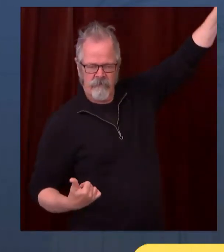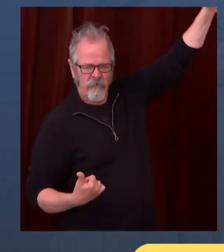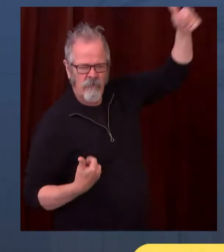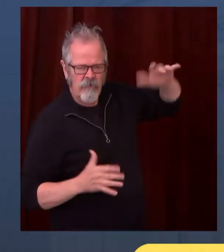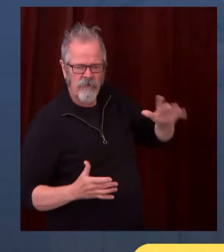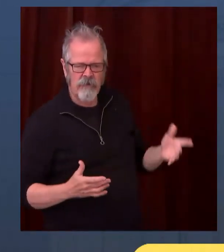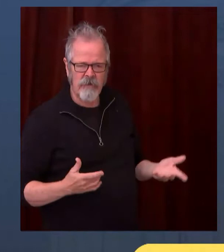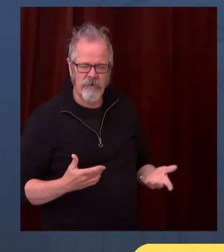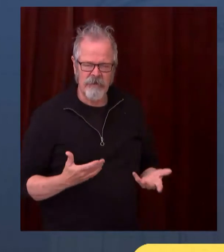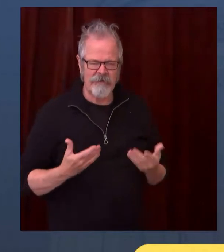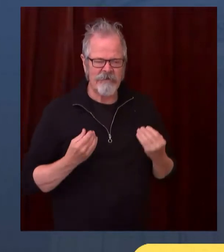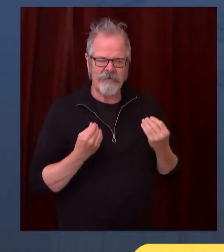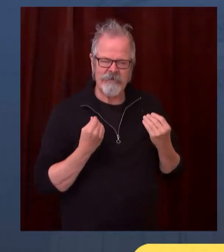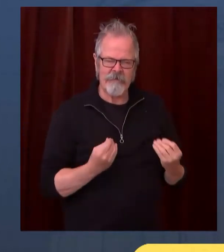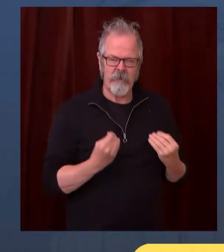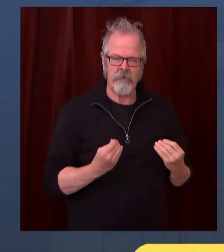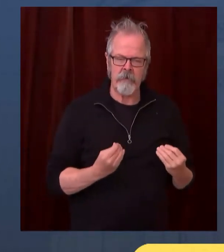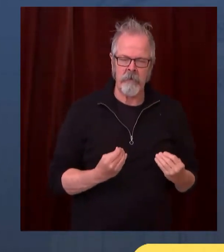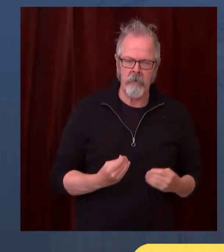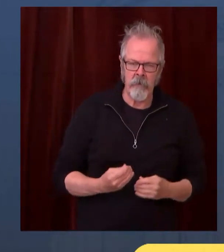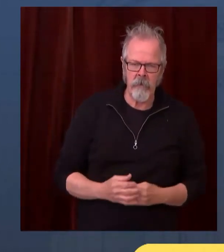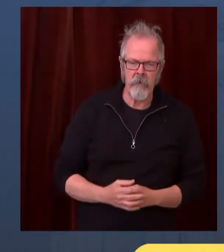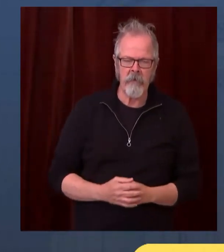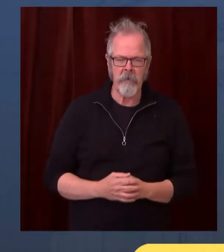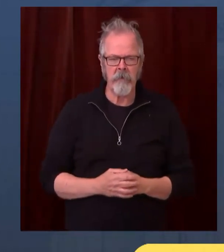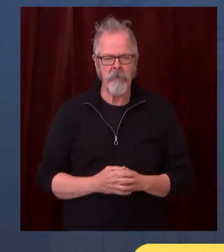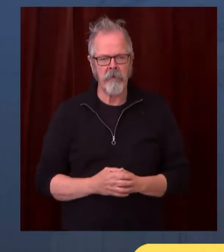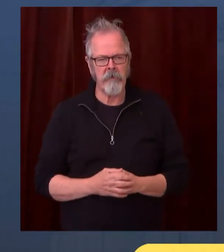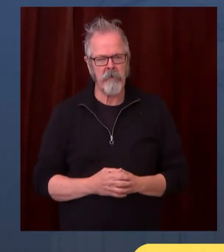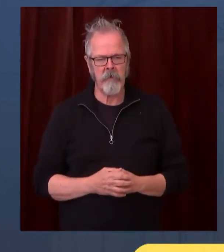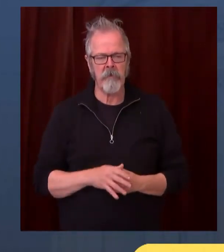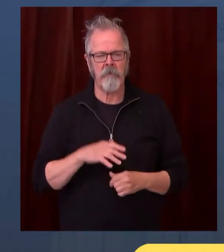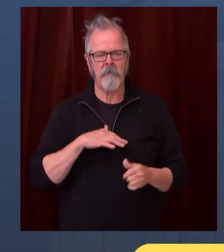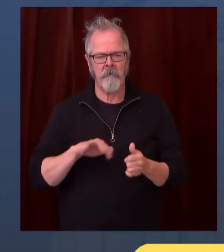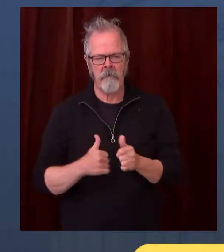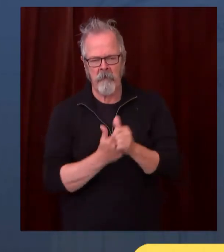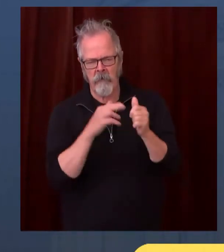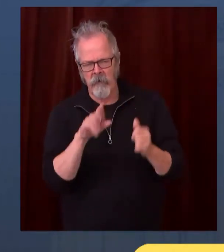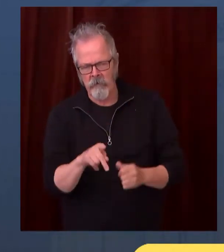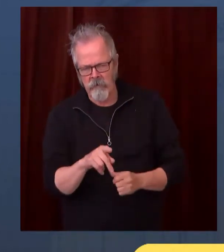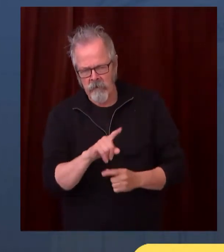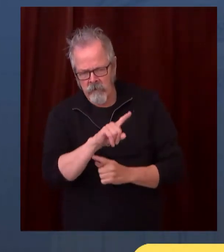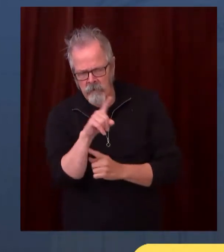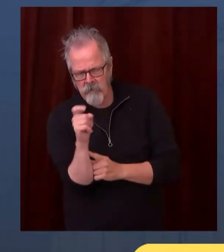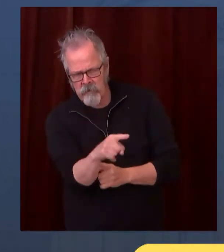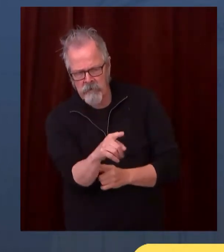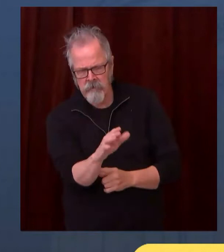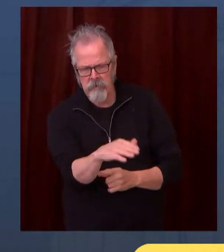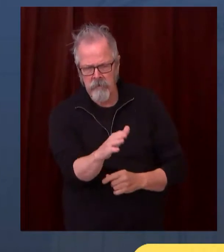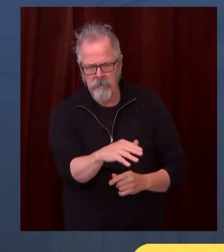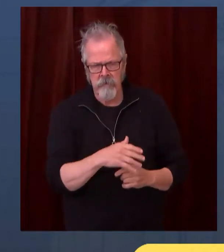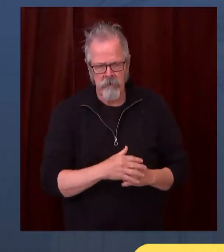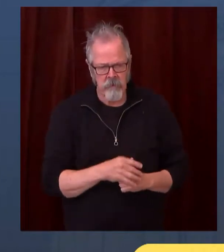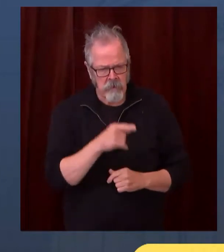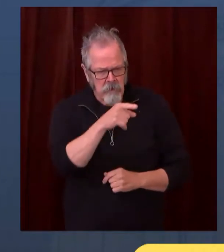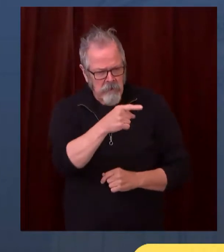Just to confirm, the original round of testing in nursing homes and memory care units is complete. And